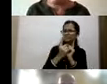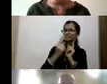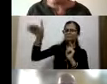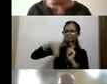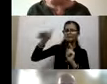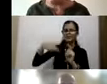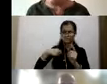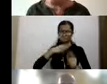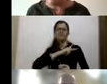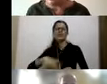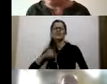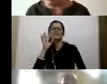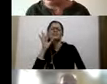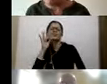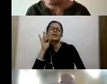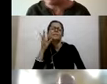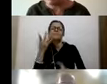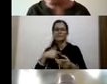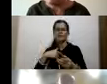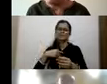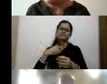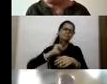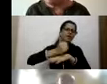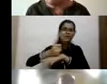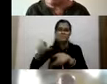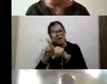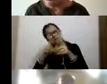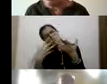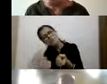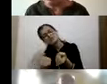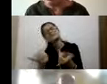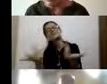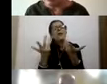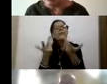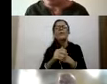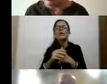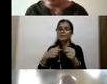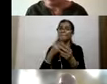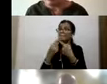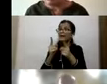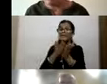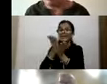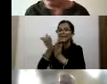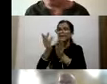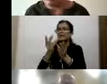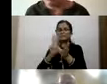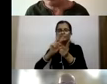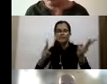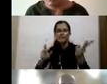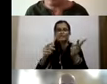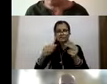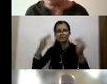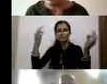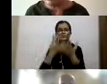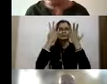I'm in Karnataka. I'm in Sikkim. I'm here. I'm there. How can I set up a similar thing? So, you every model is going to be unique. Every private conservation effort is going to